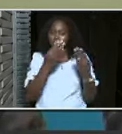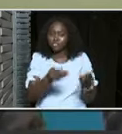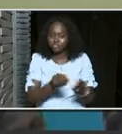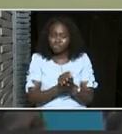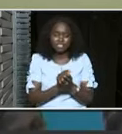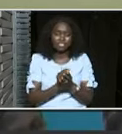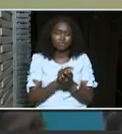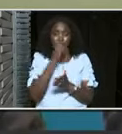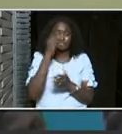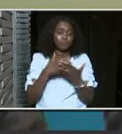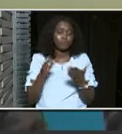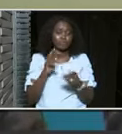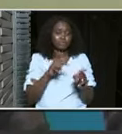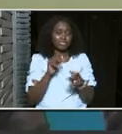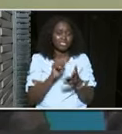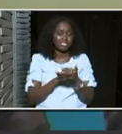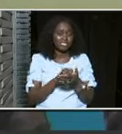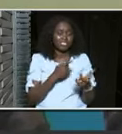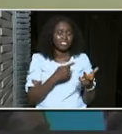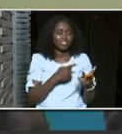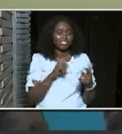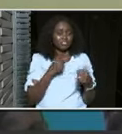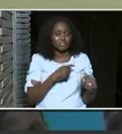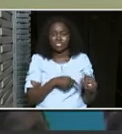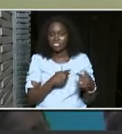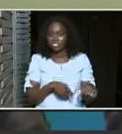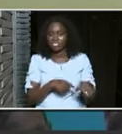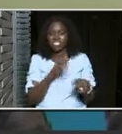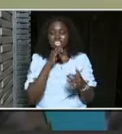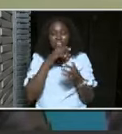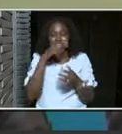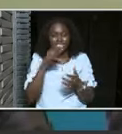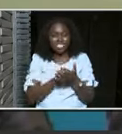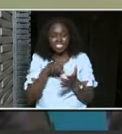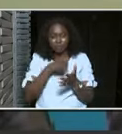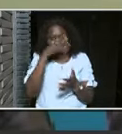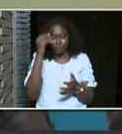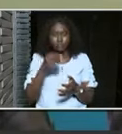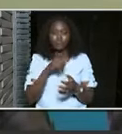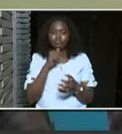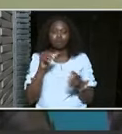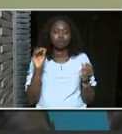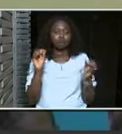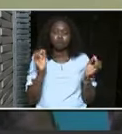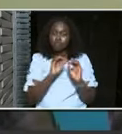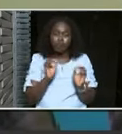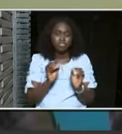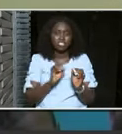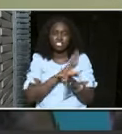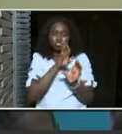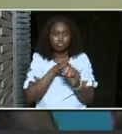the separatist agitators have claimed that it is because of the non-inclusion in